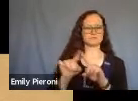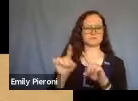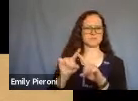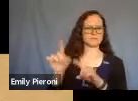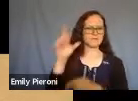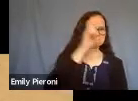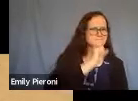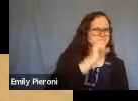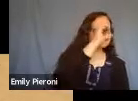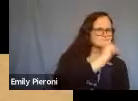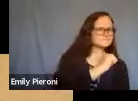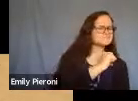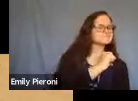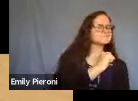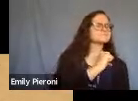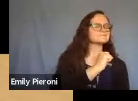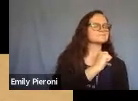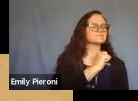based on